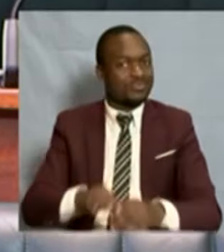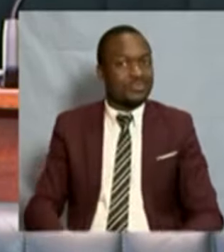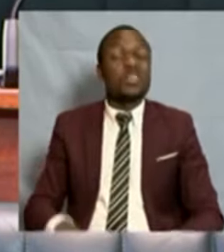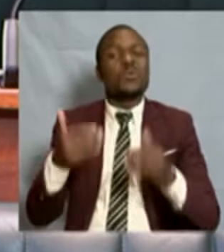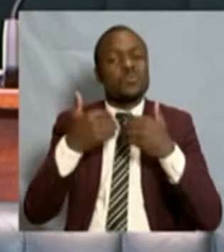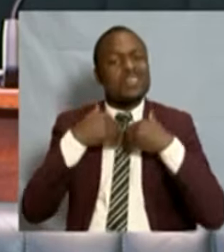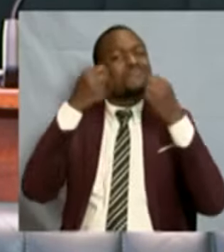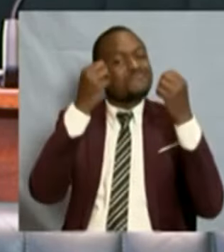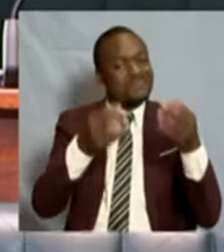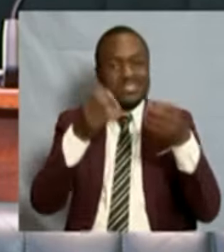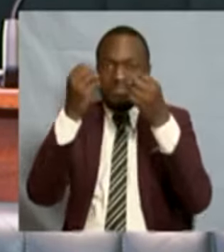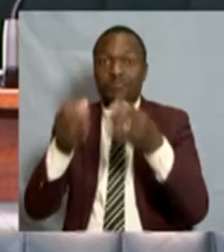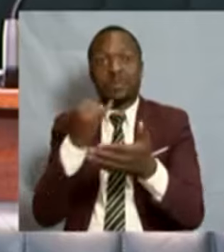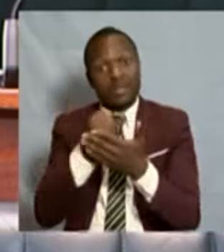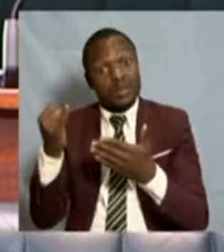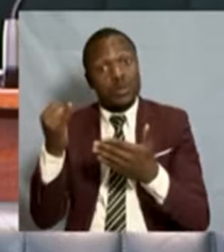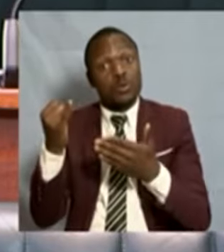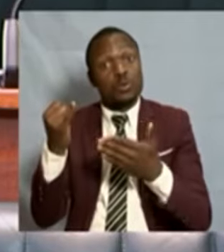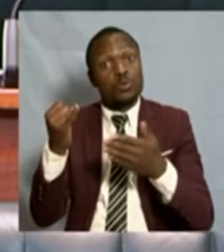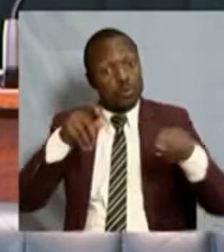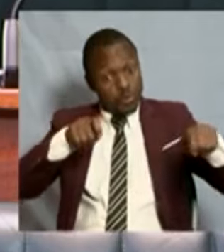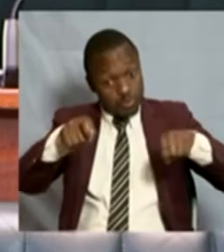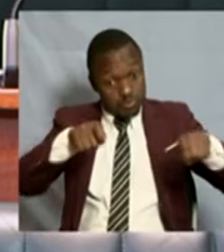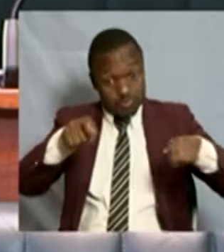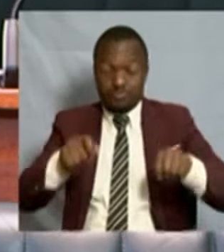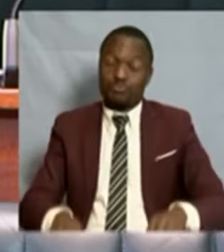have many issues to handle,